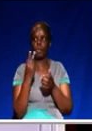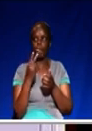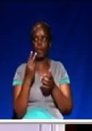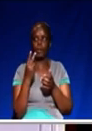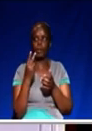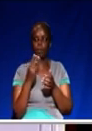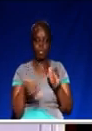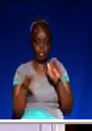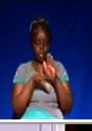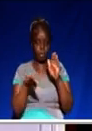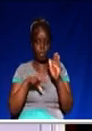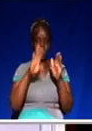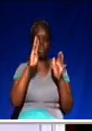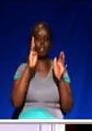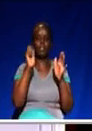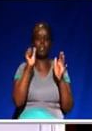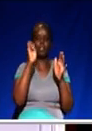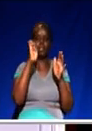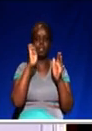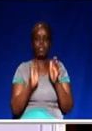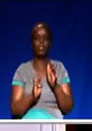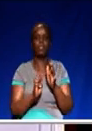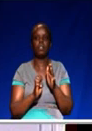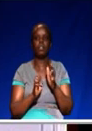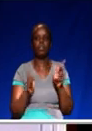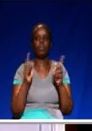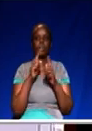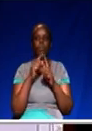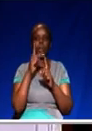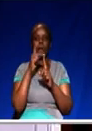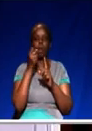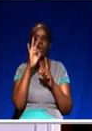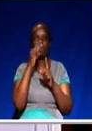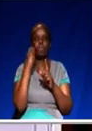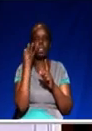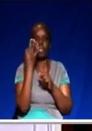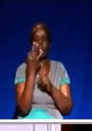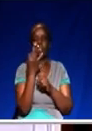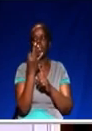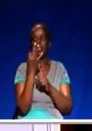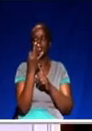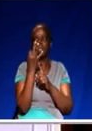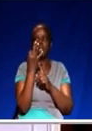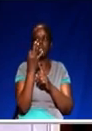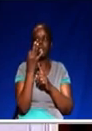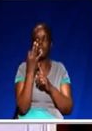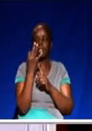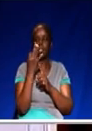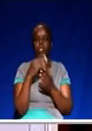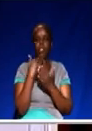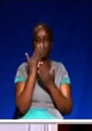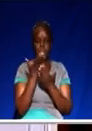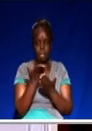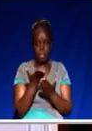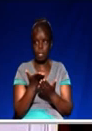which is my base, raised to the power of 3, which is my logarithm, the answer